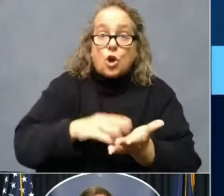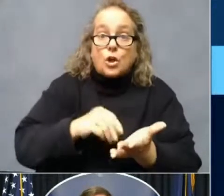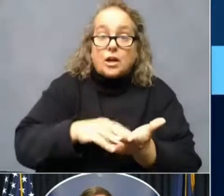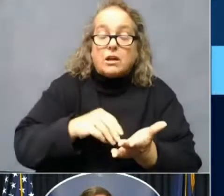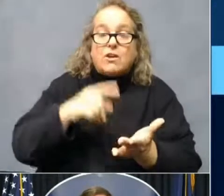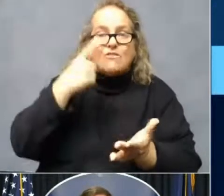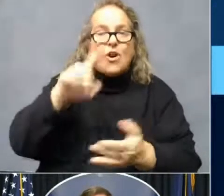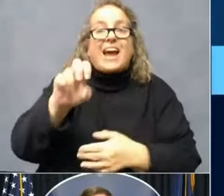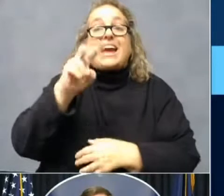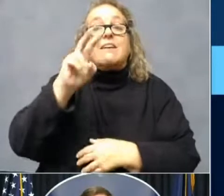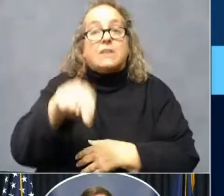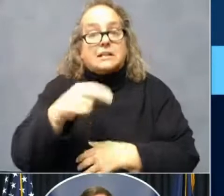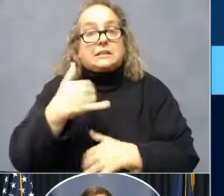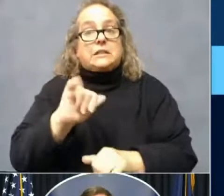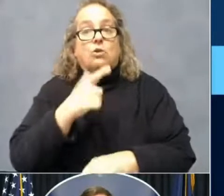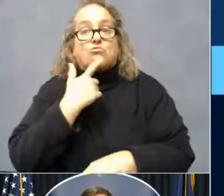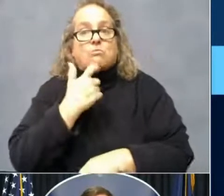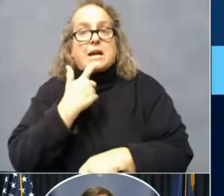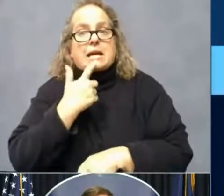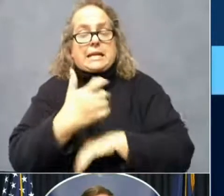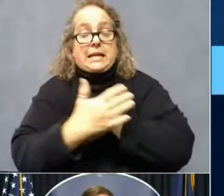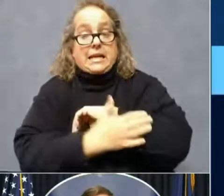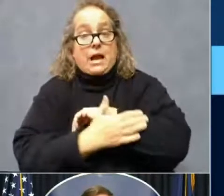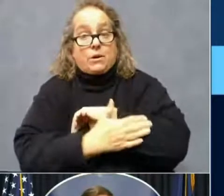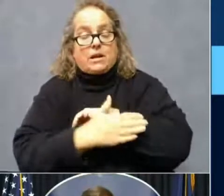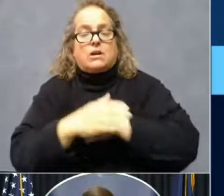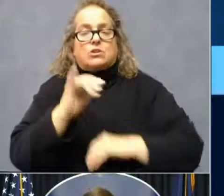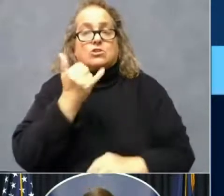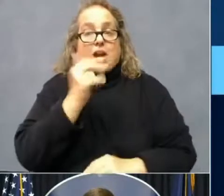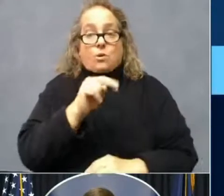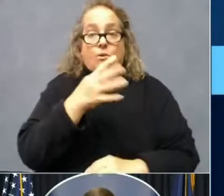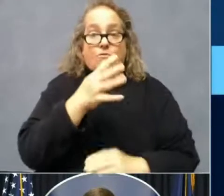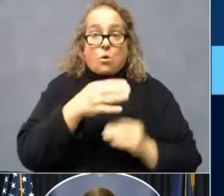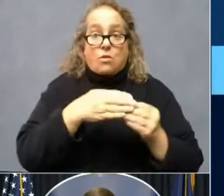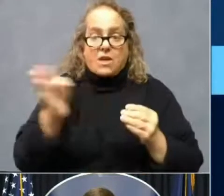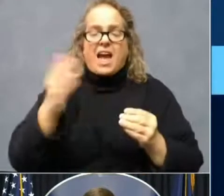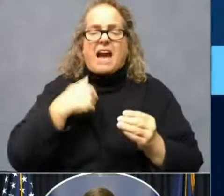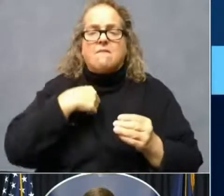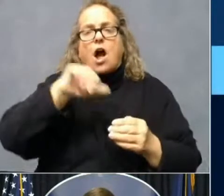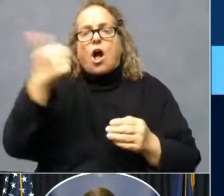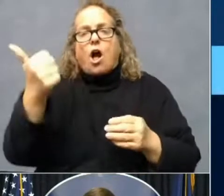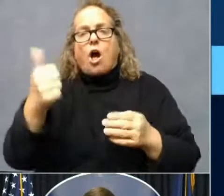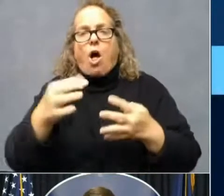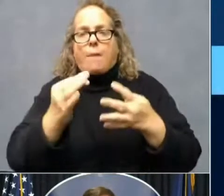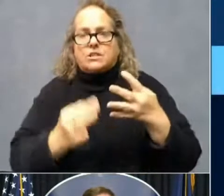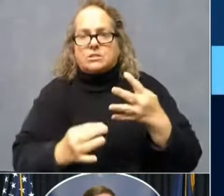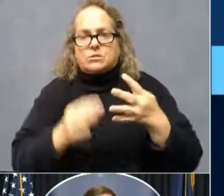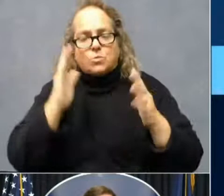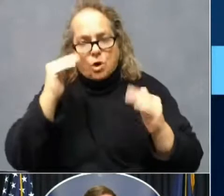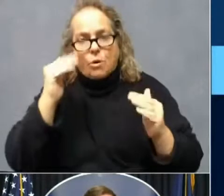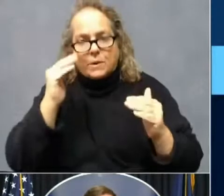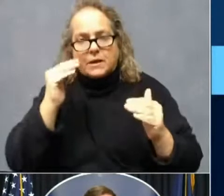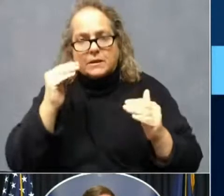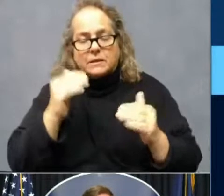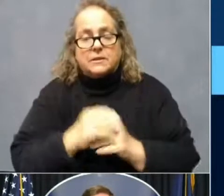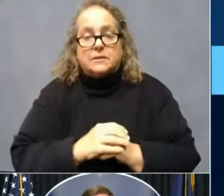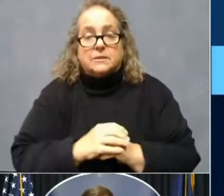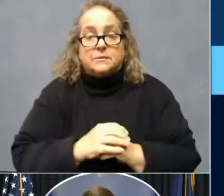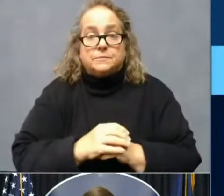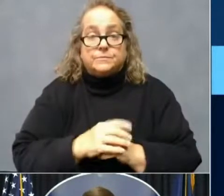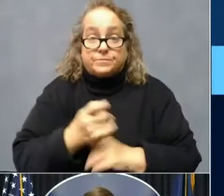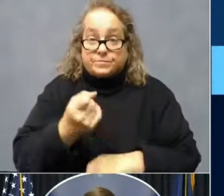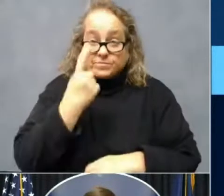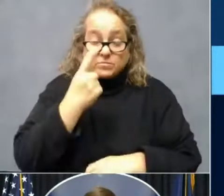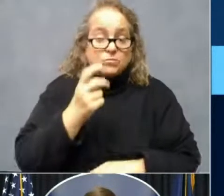on having that guidance out, as early as next week. This was a hard decision. It's one that